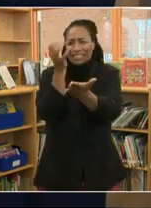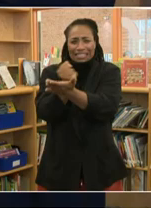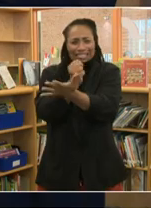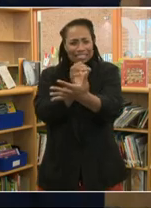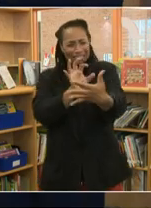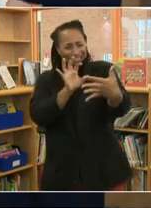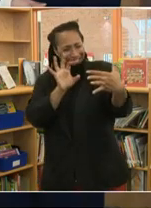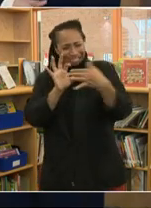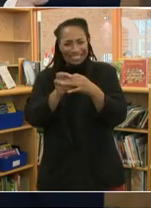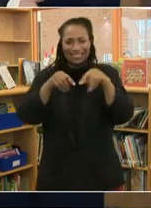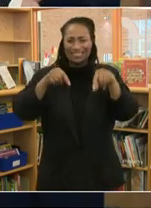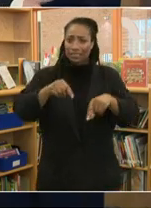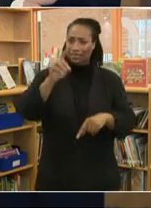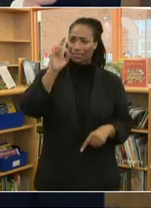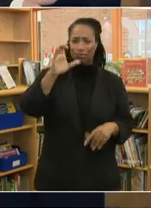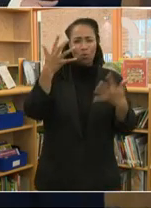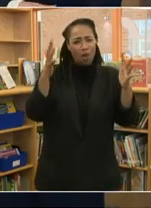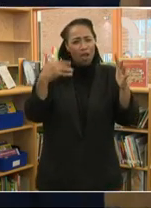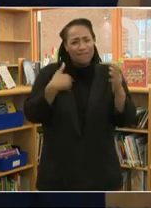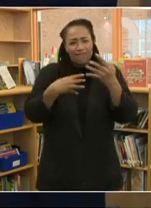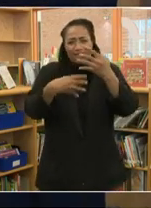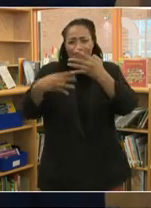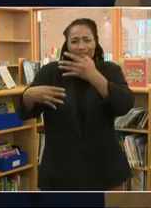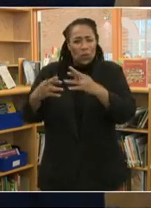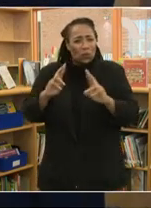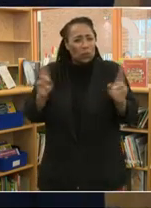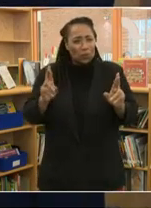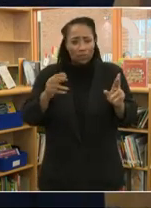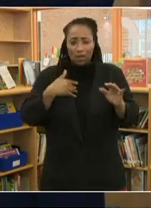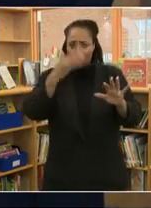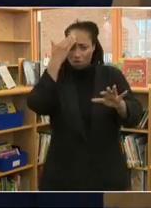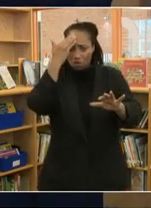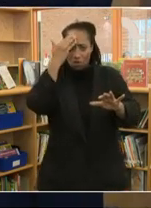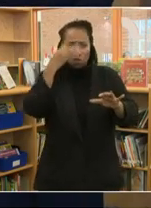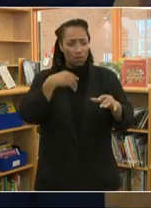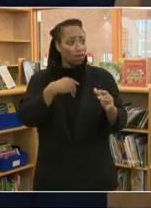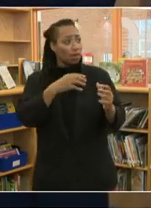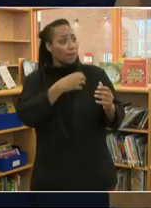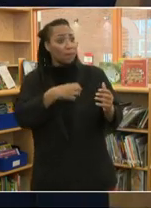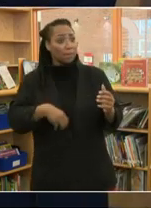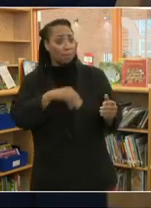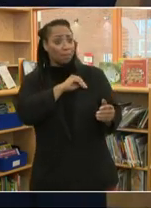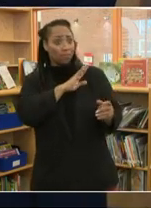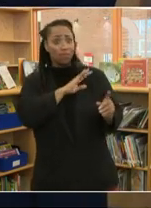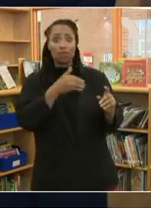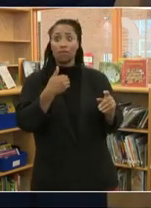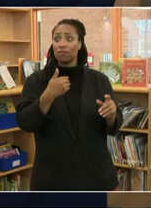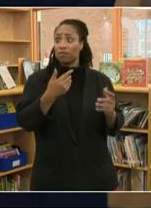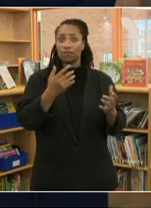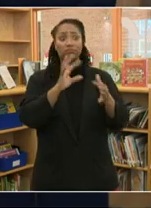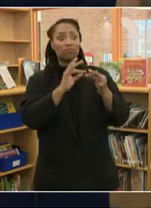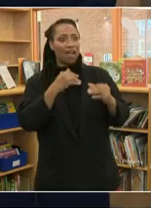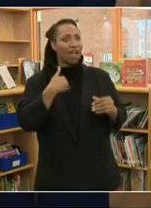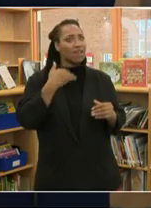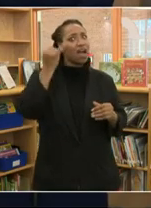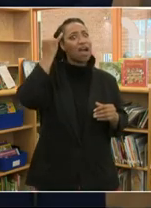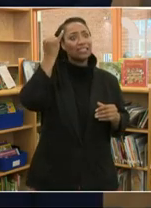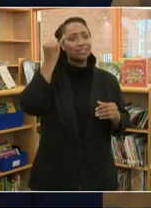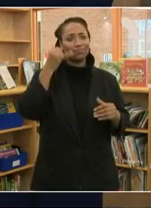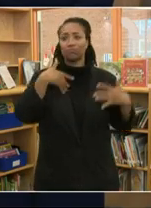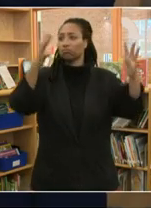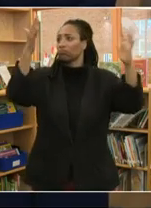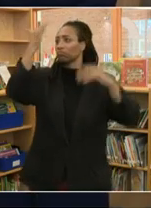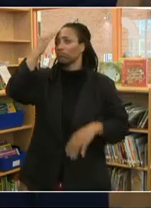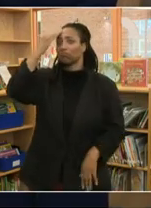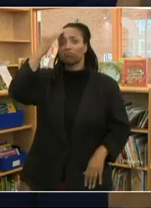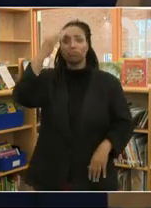ways to do it. I sort of overheard the mayor say, I have some ideas. Well, we need lots of people to plug in ideas so we